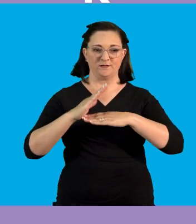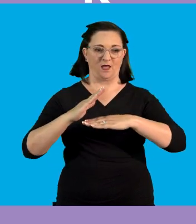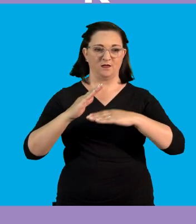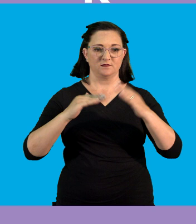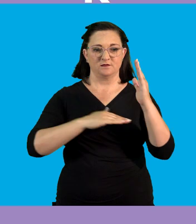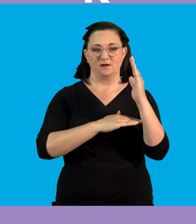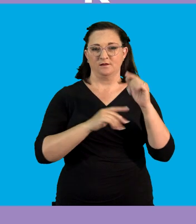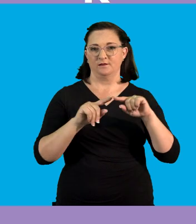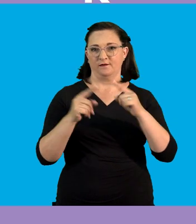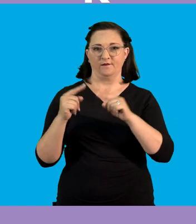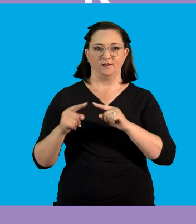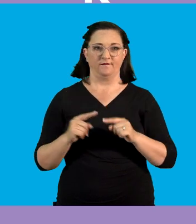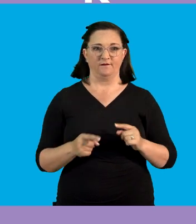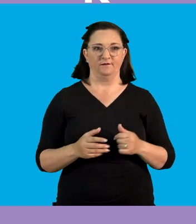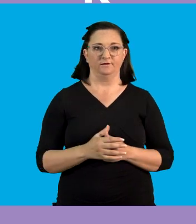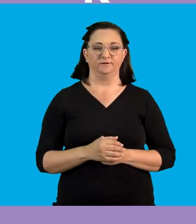be triangle